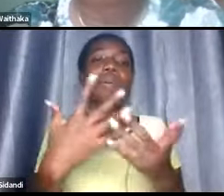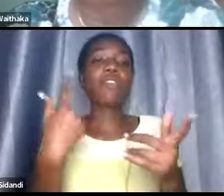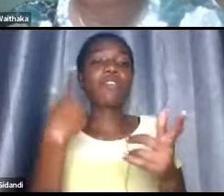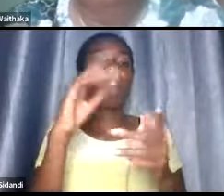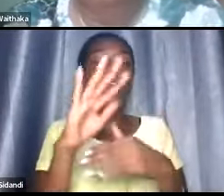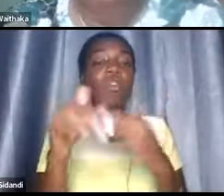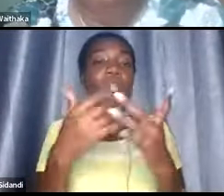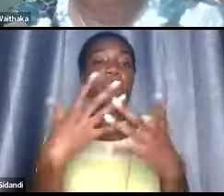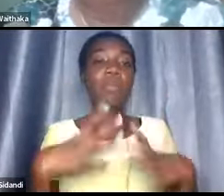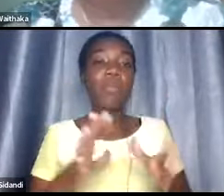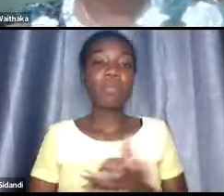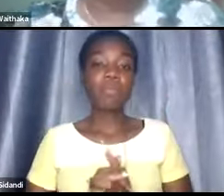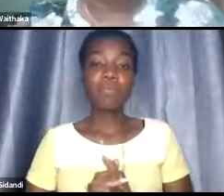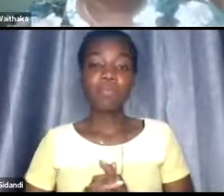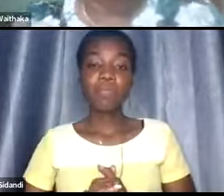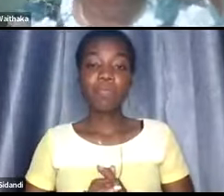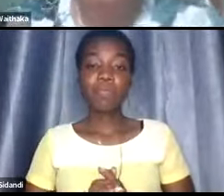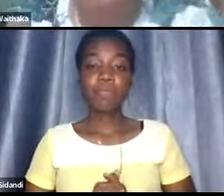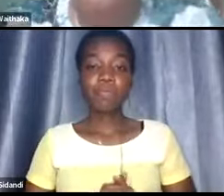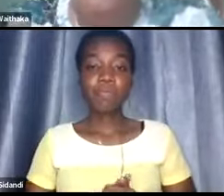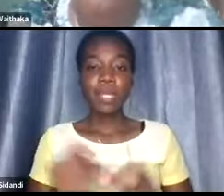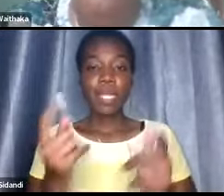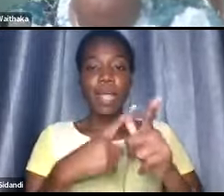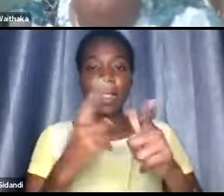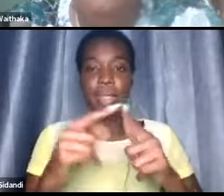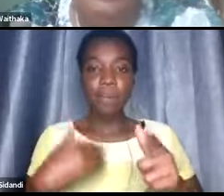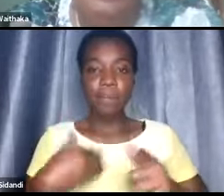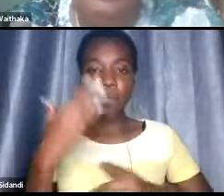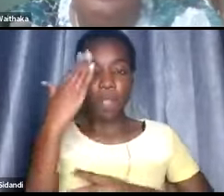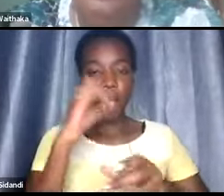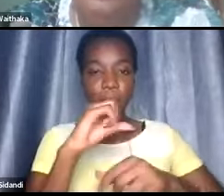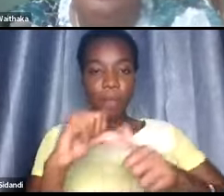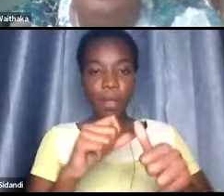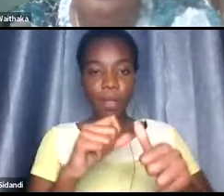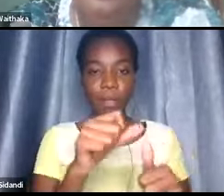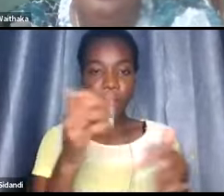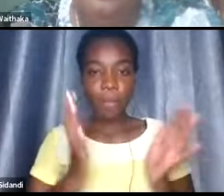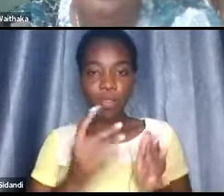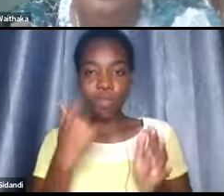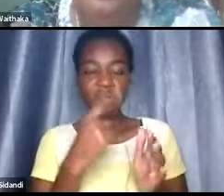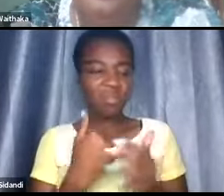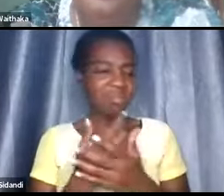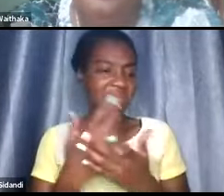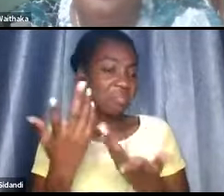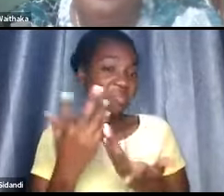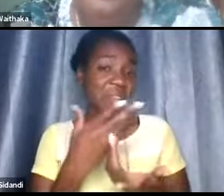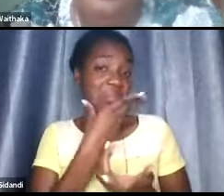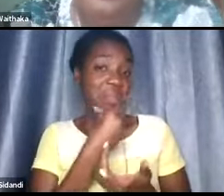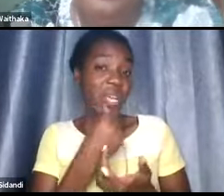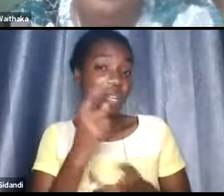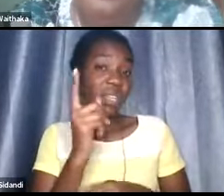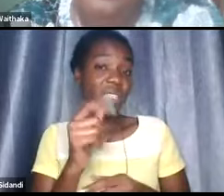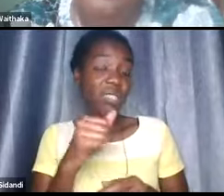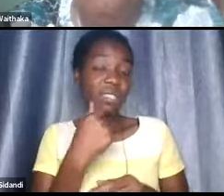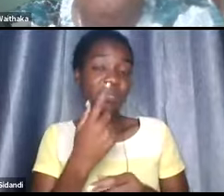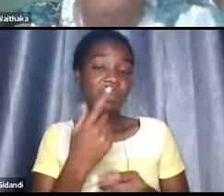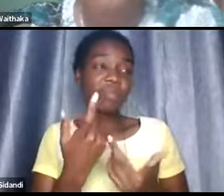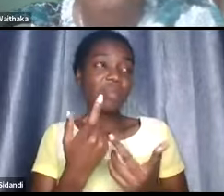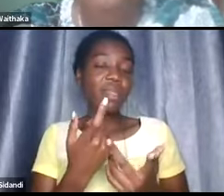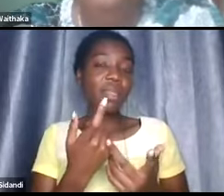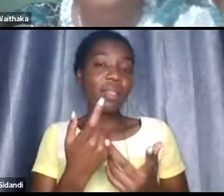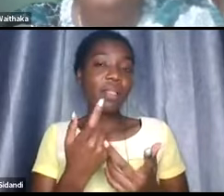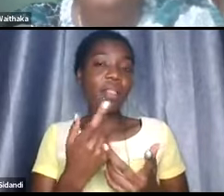All right. And there's somebody who talked about he or she, I don't know, I can't see the comment, said on the chat box, you should